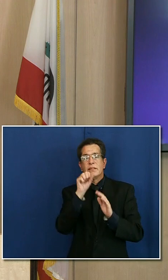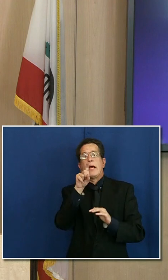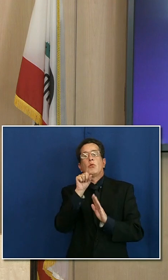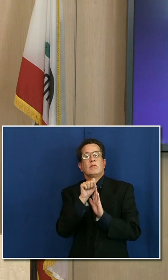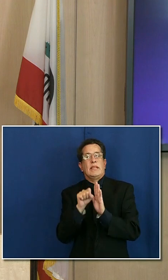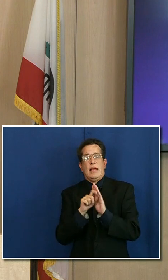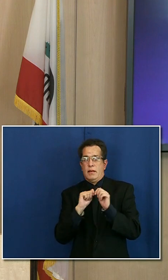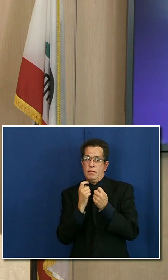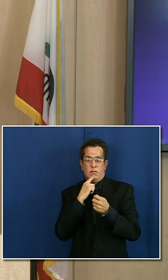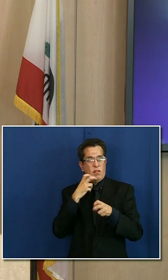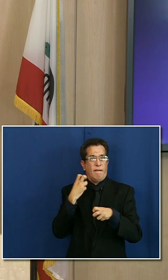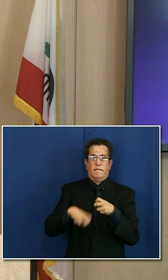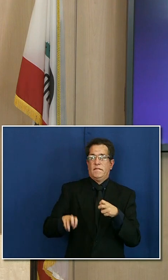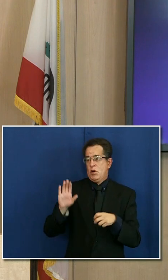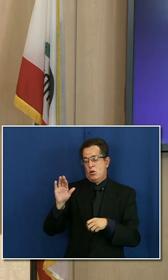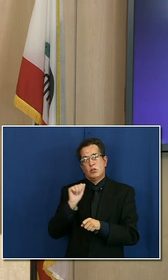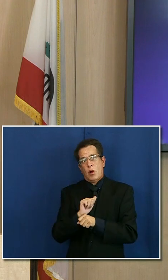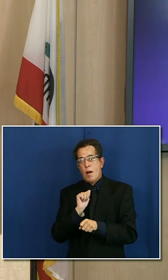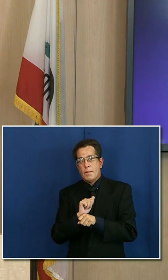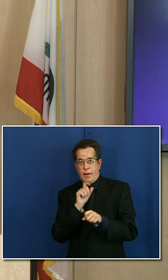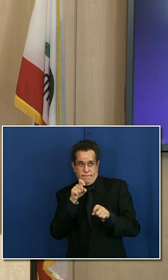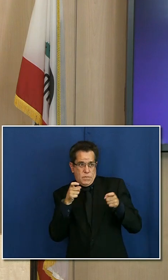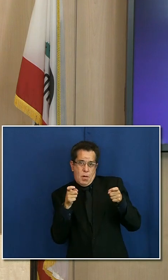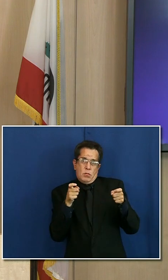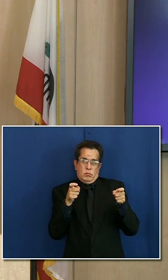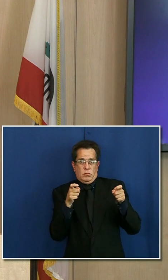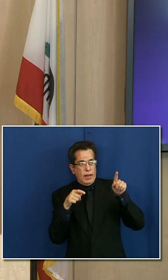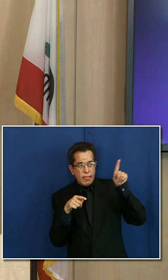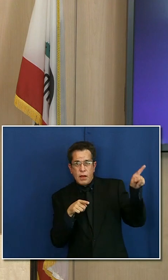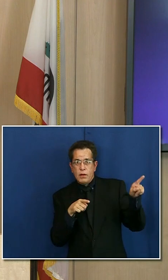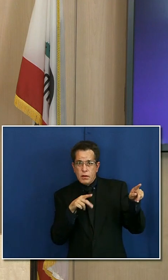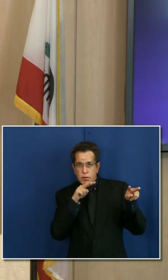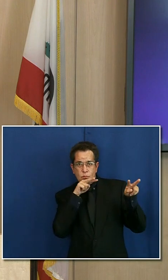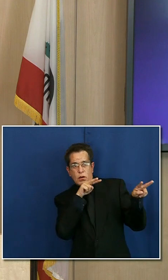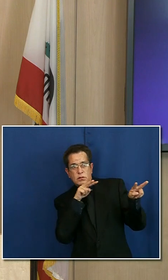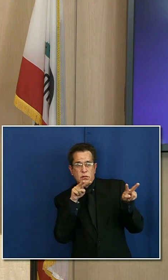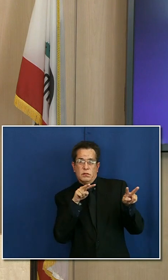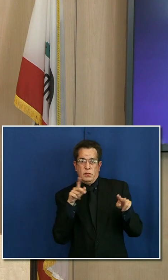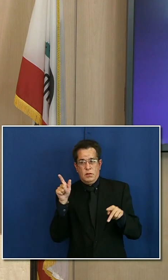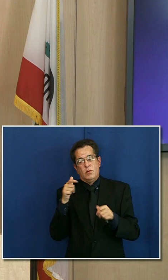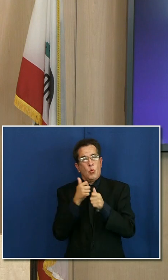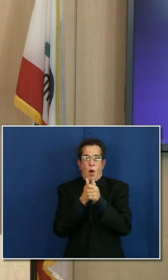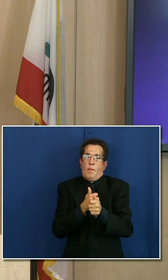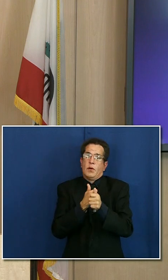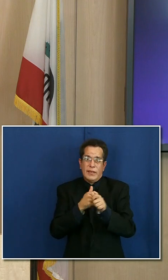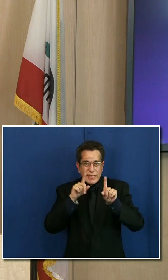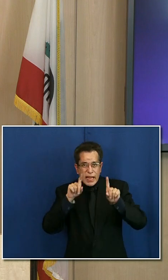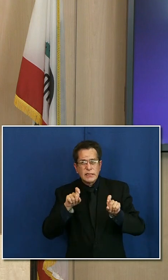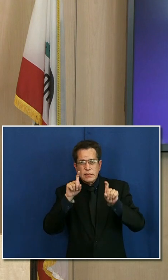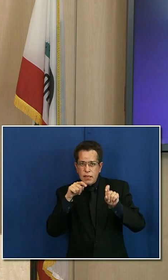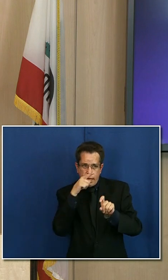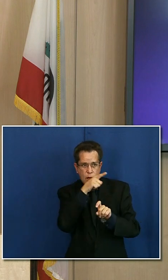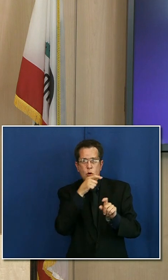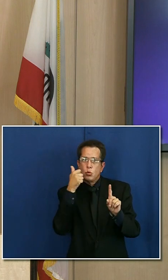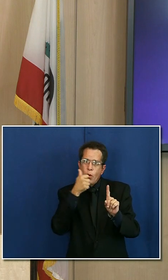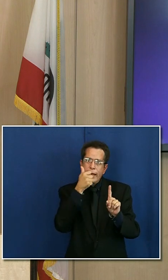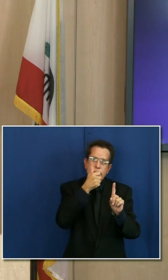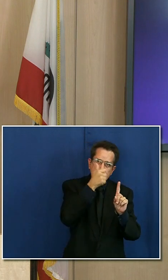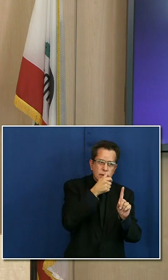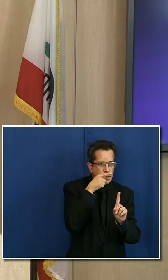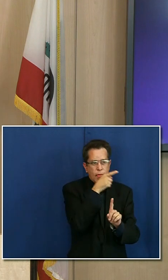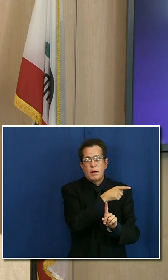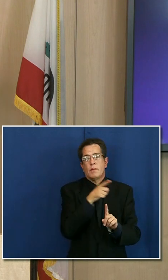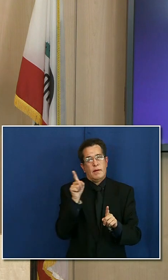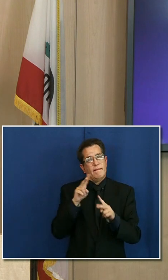job in terms of what they're doing. They have good protocols, procedures. They're cooperating fully in testing and contact tracing. They're being